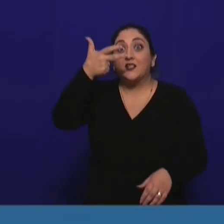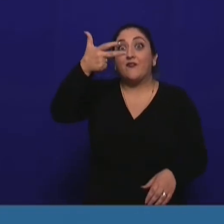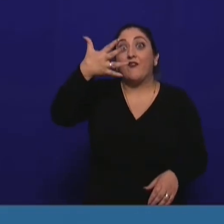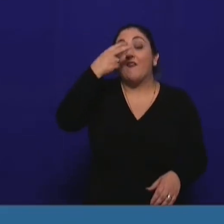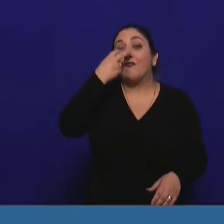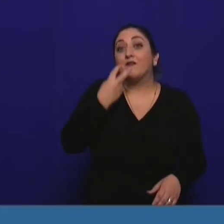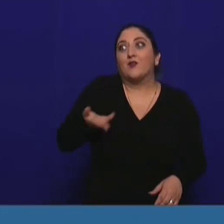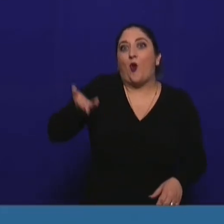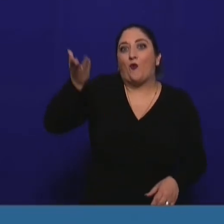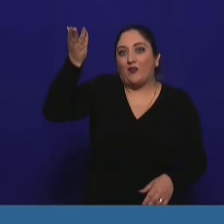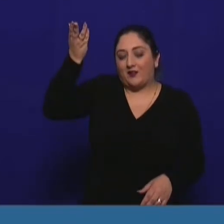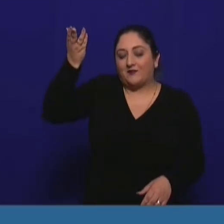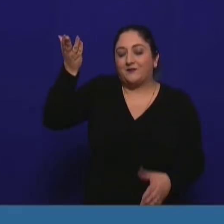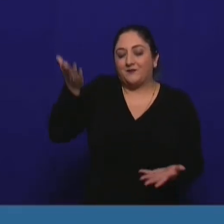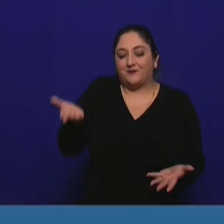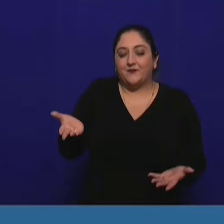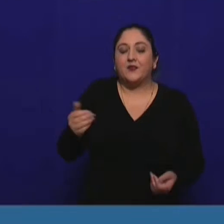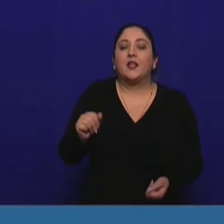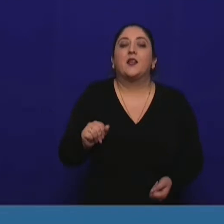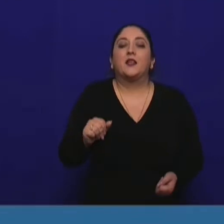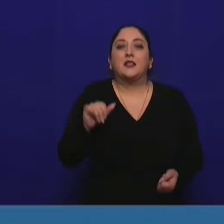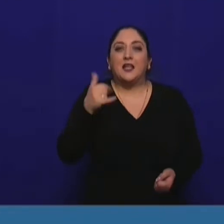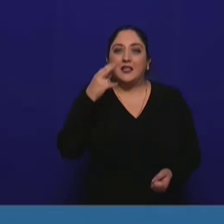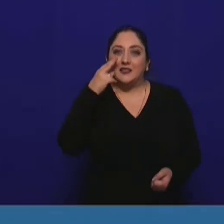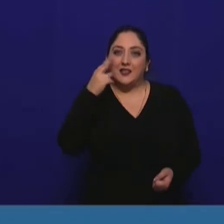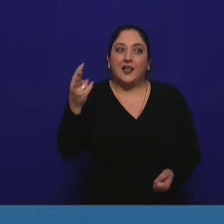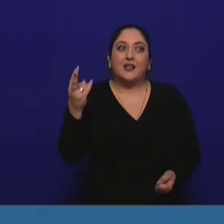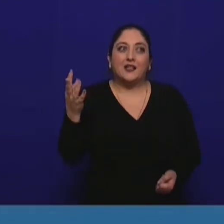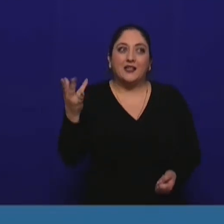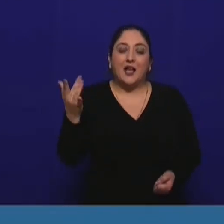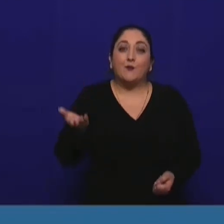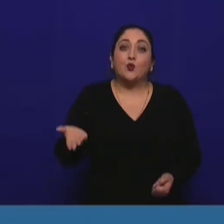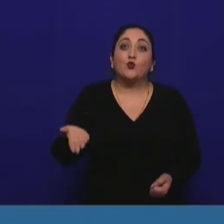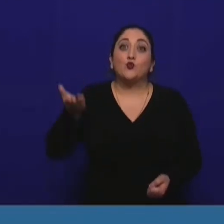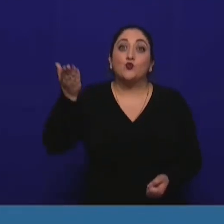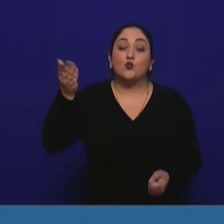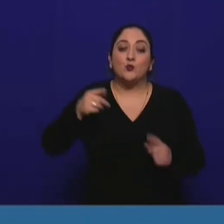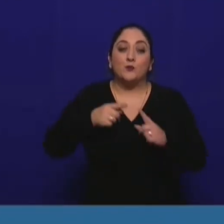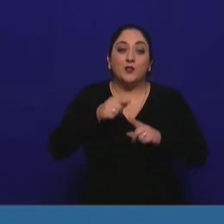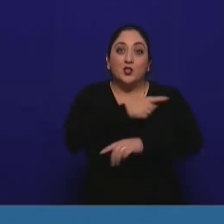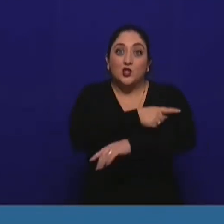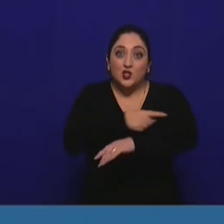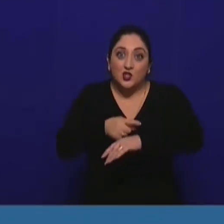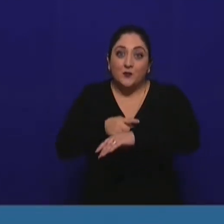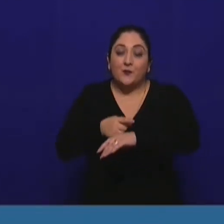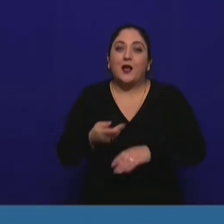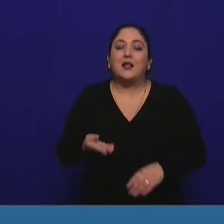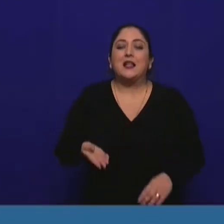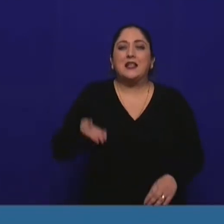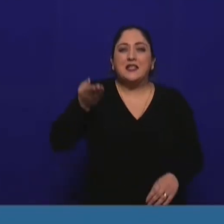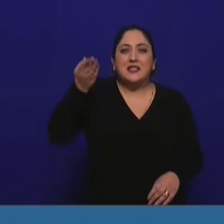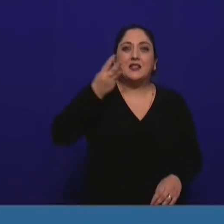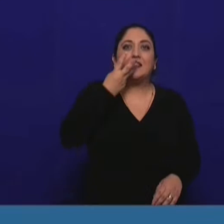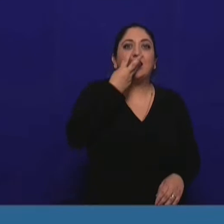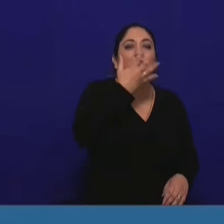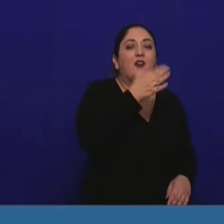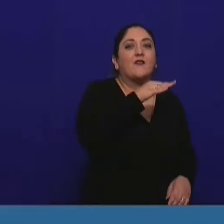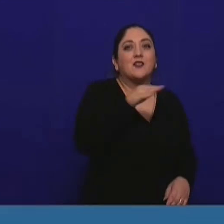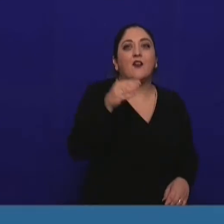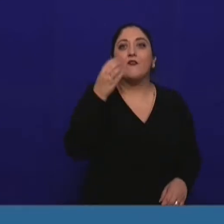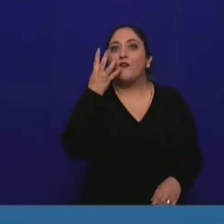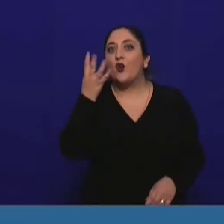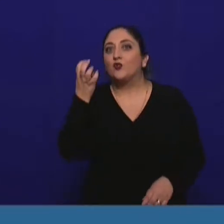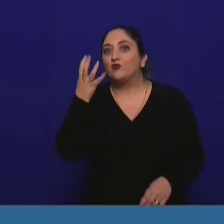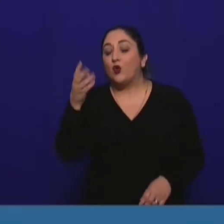and over u jekk tara żieda li kellna minn ġimgħa l-oħra kienet fl-età bejn 35 u 44 years. U dik